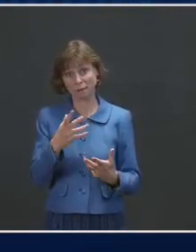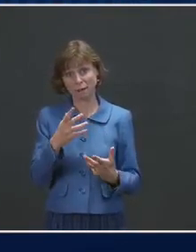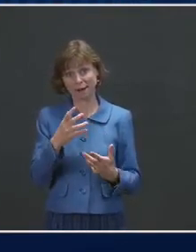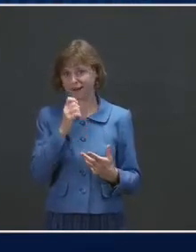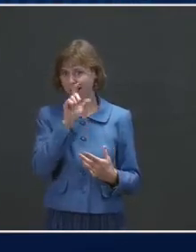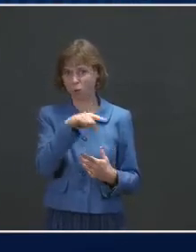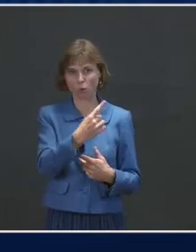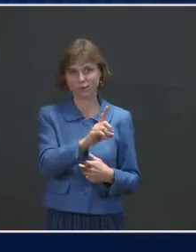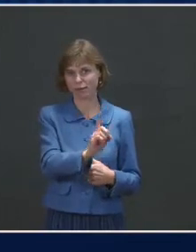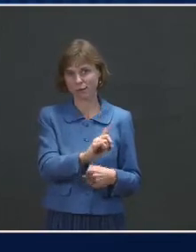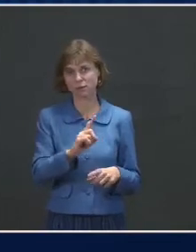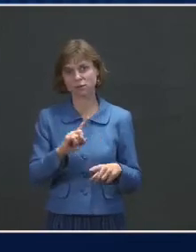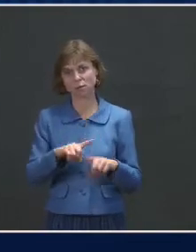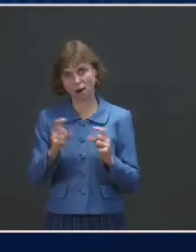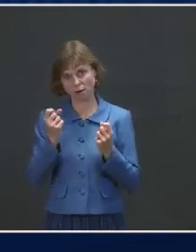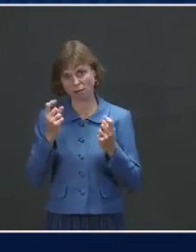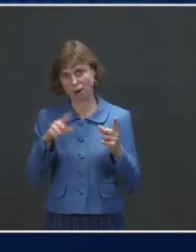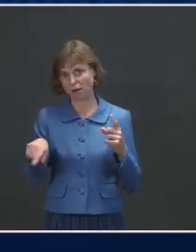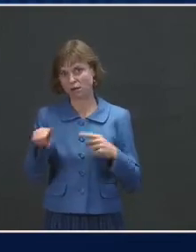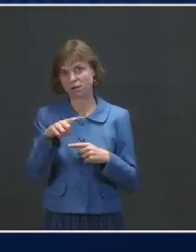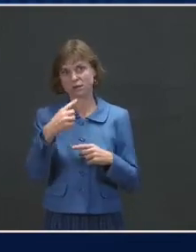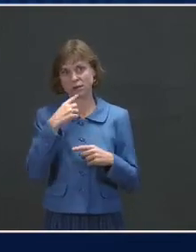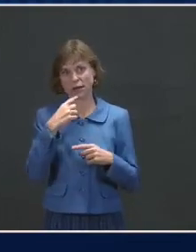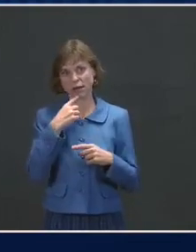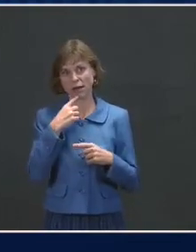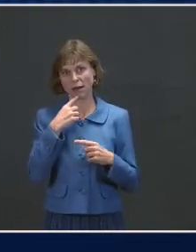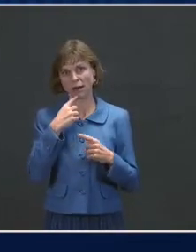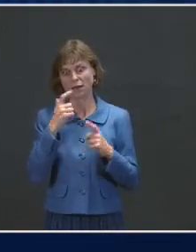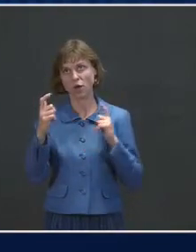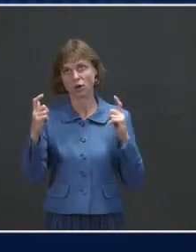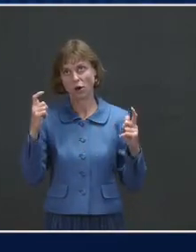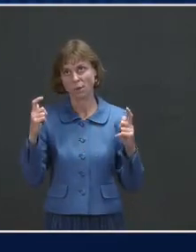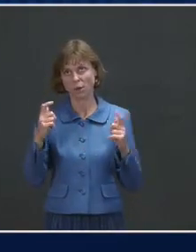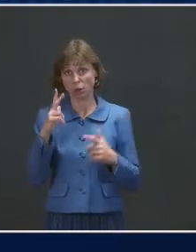be these enormous, well, no, I won't say enormous, but